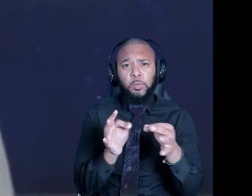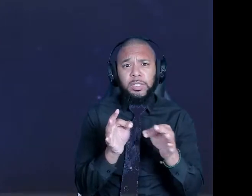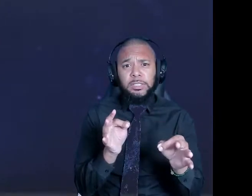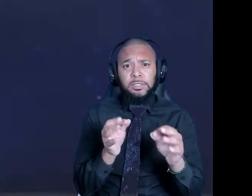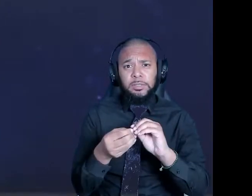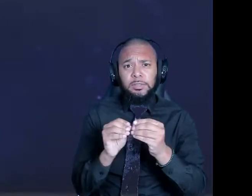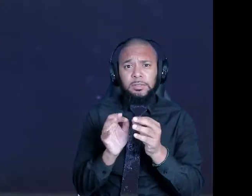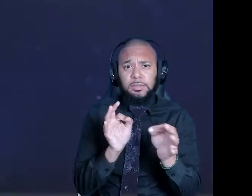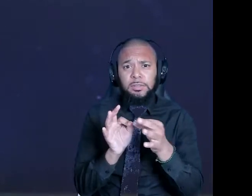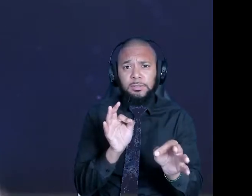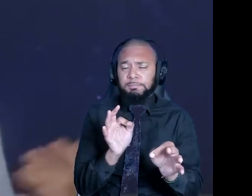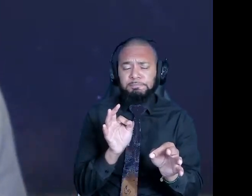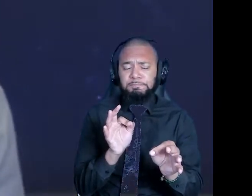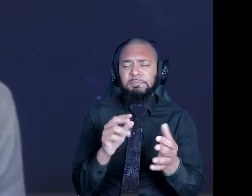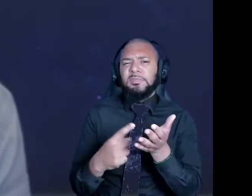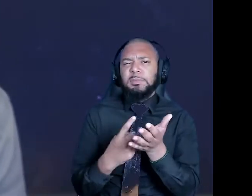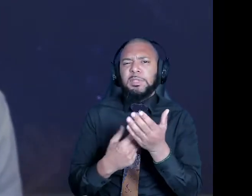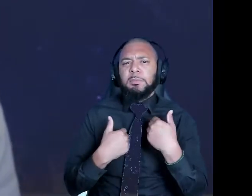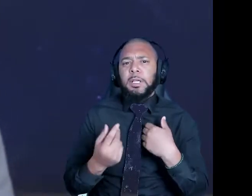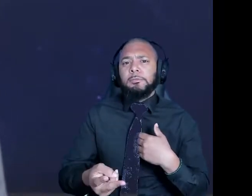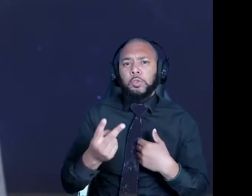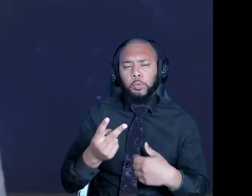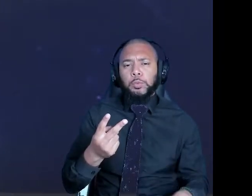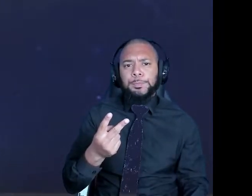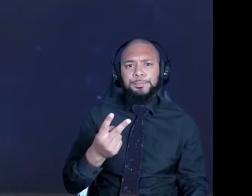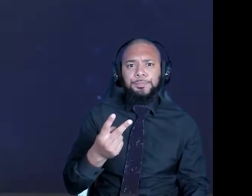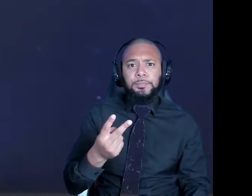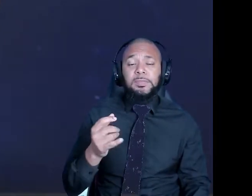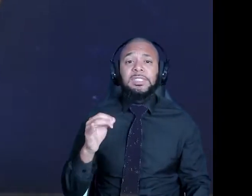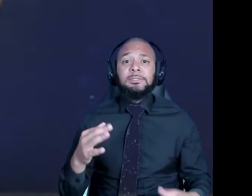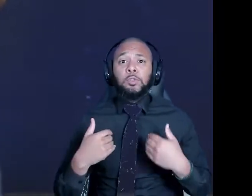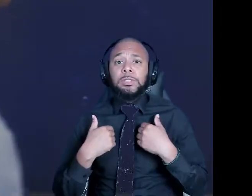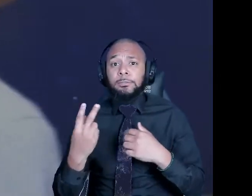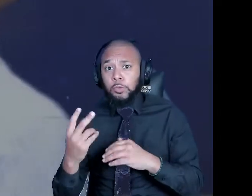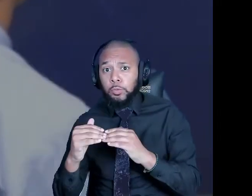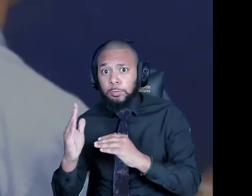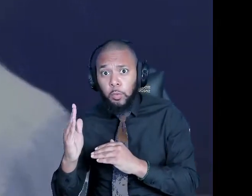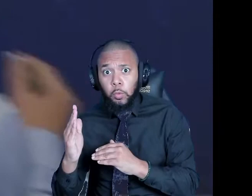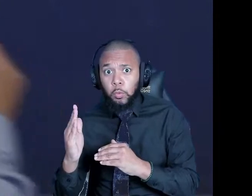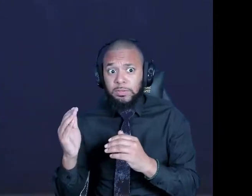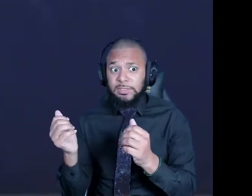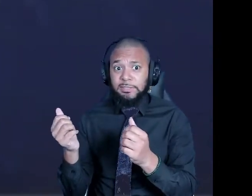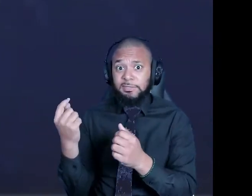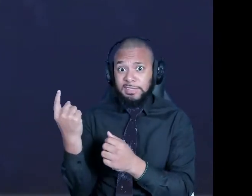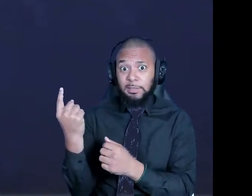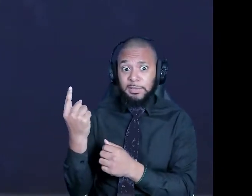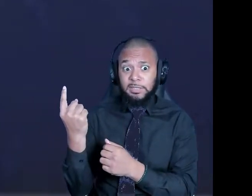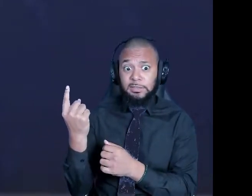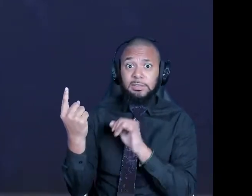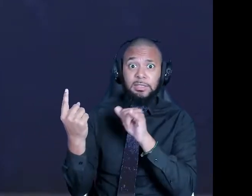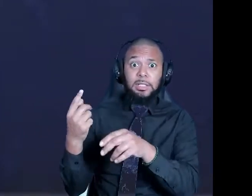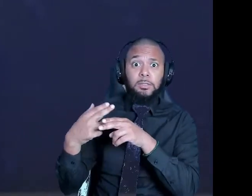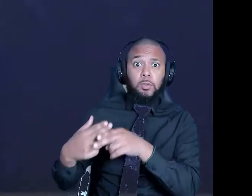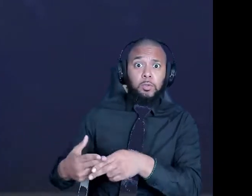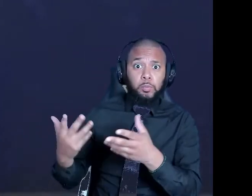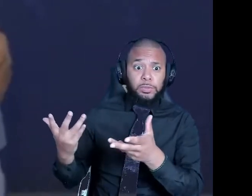two. When you have two or more of something, it's referred to as a